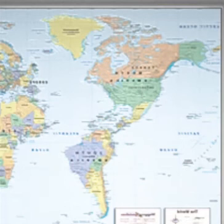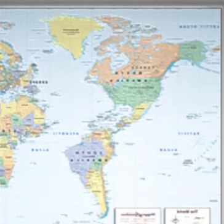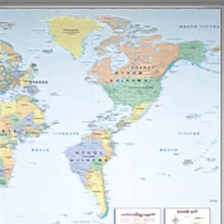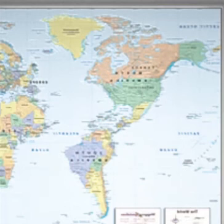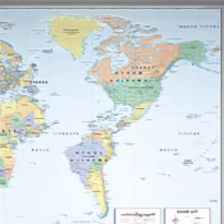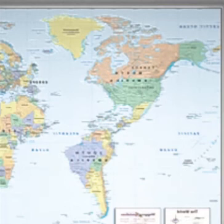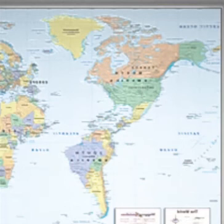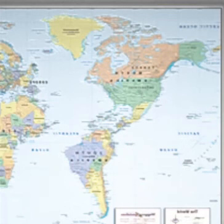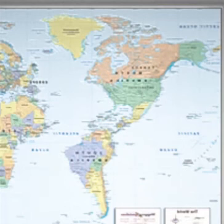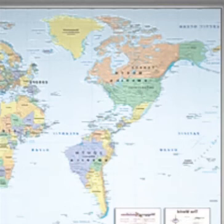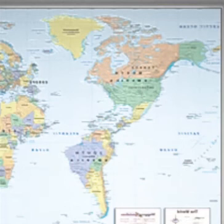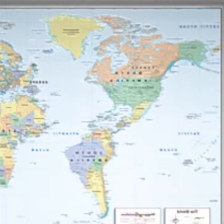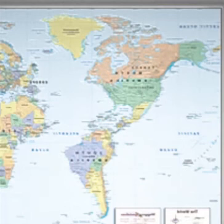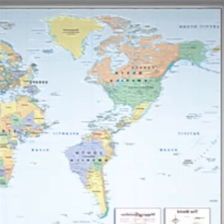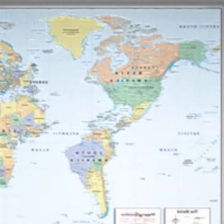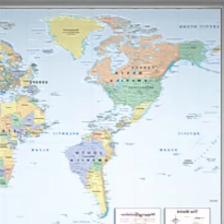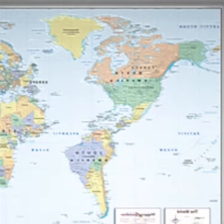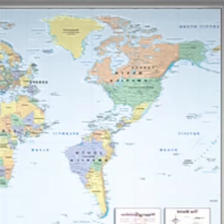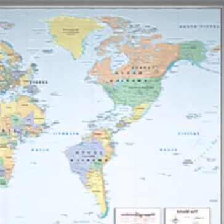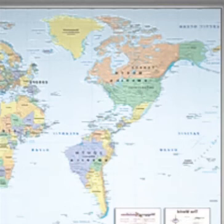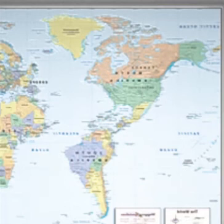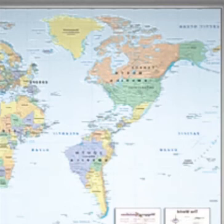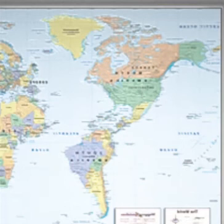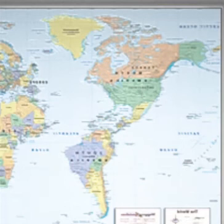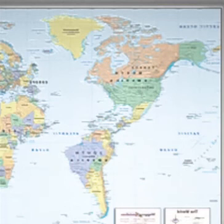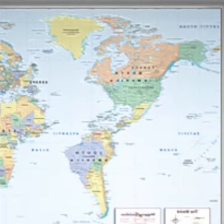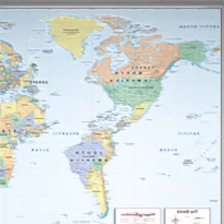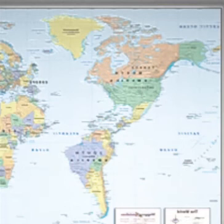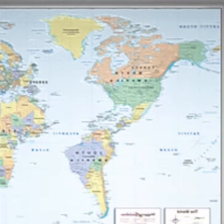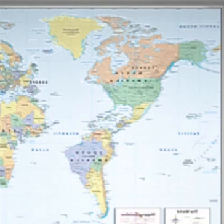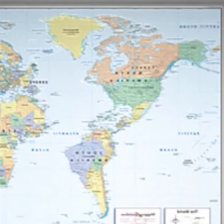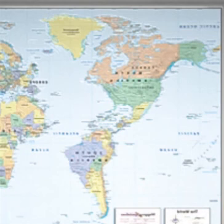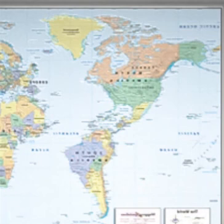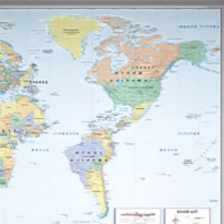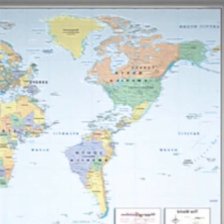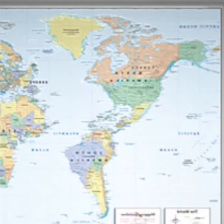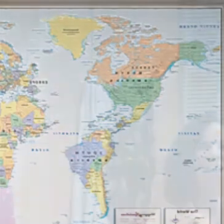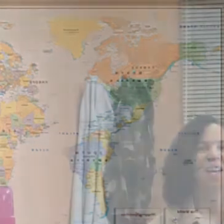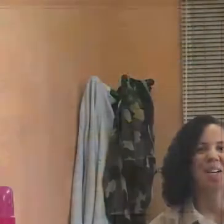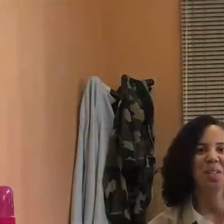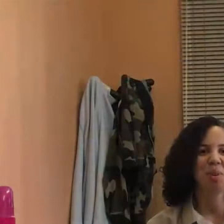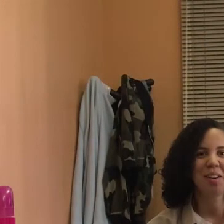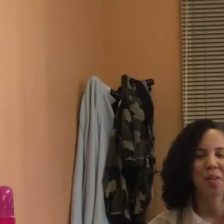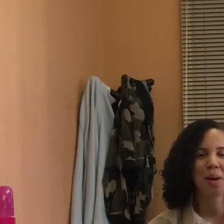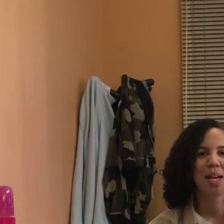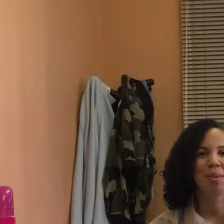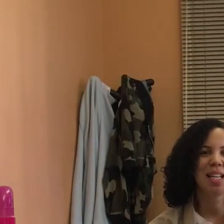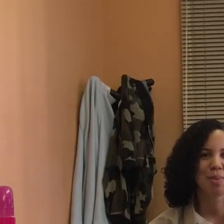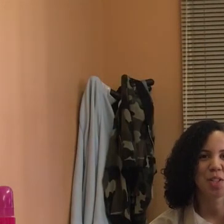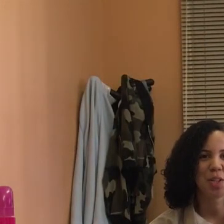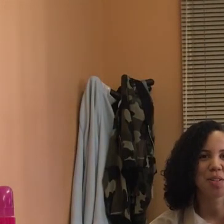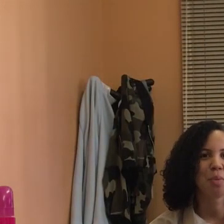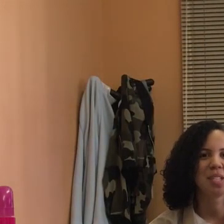and to keep a safe distance. And until next time, please keep yourself safe. Good morning, everyone. My